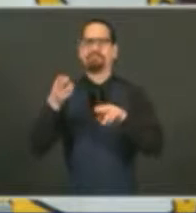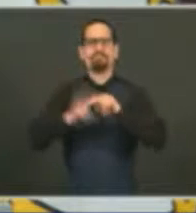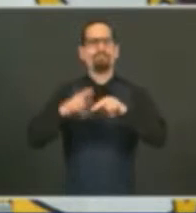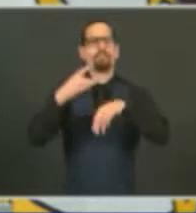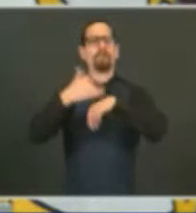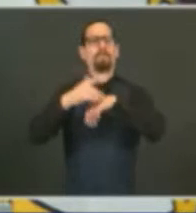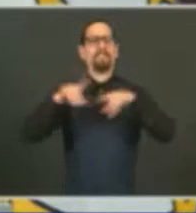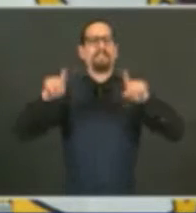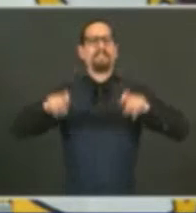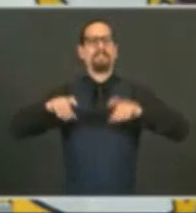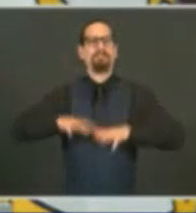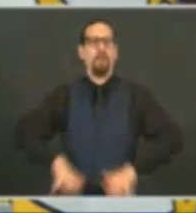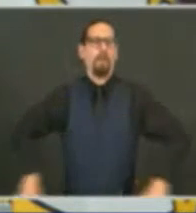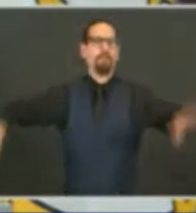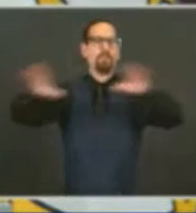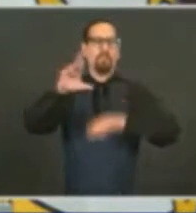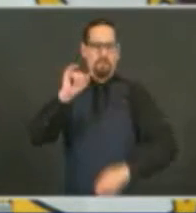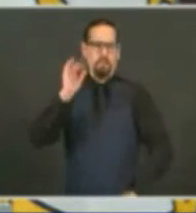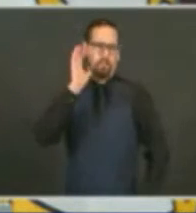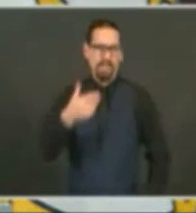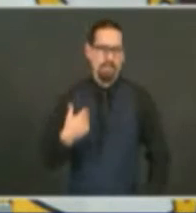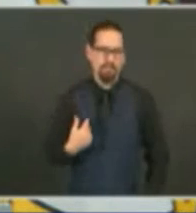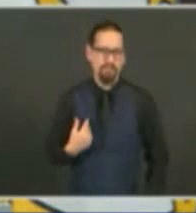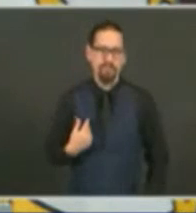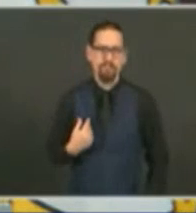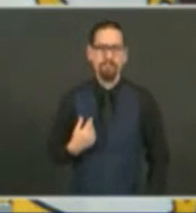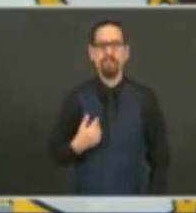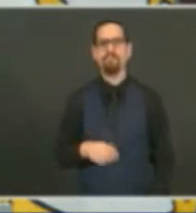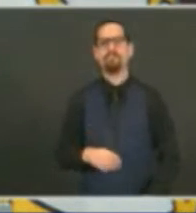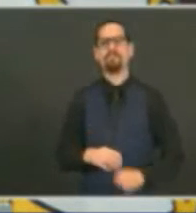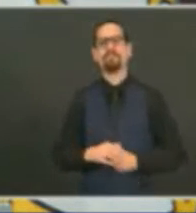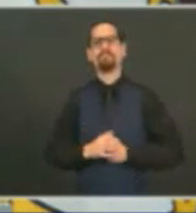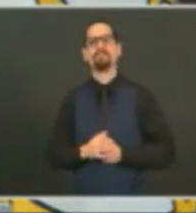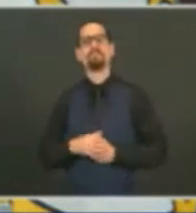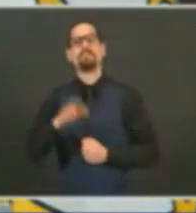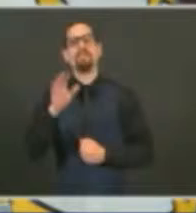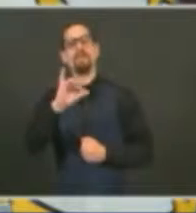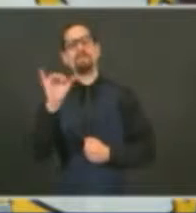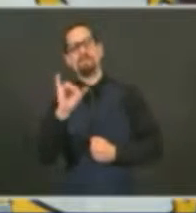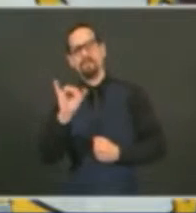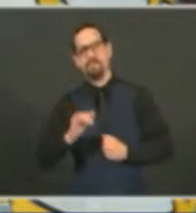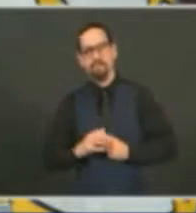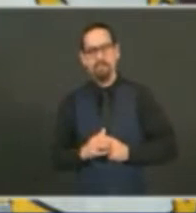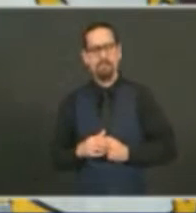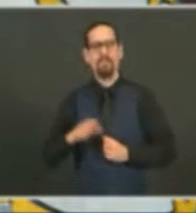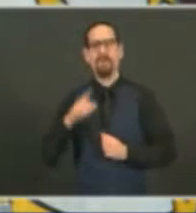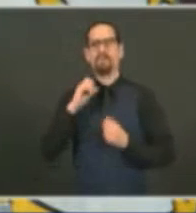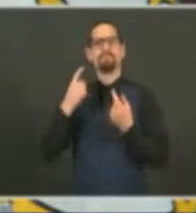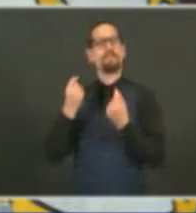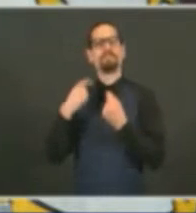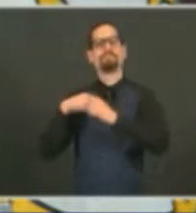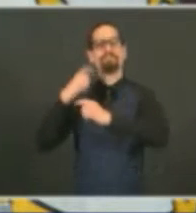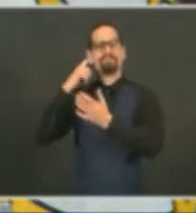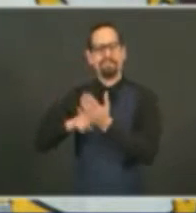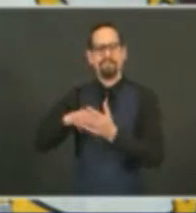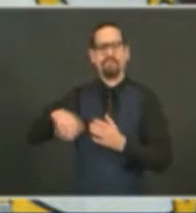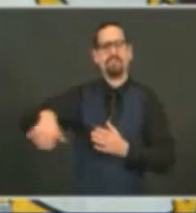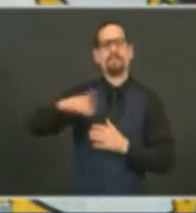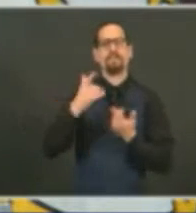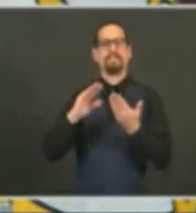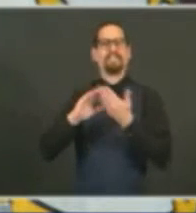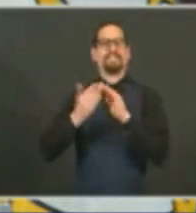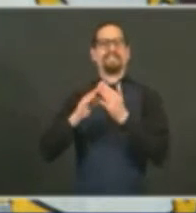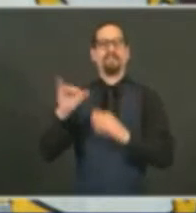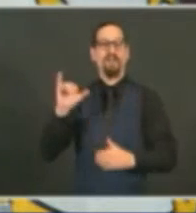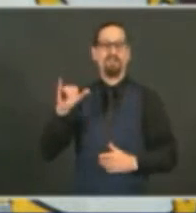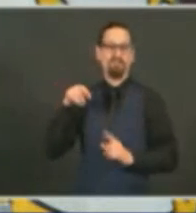Additionally, we're doing an awful lot of work in our high density communities, most particularly Central Falls. And I want